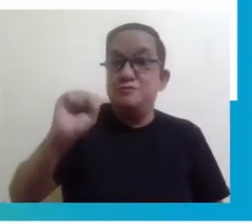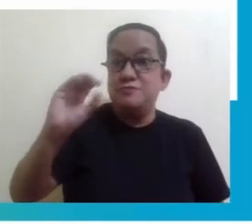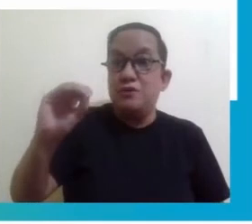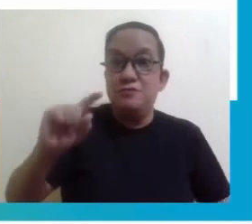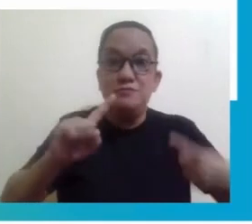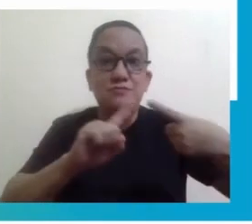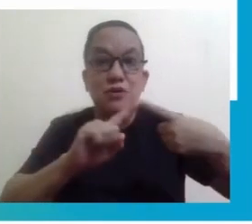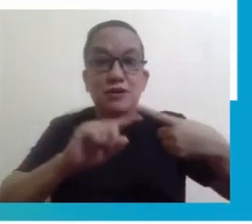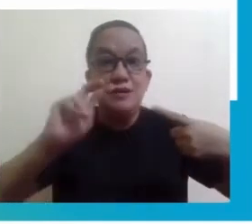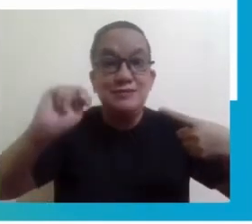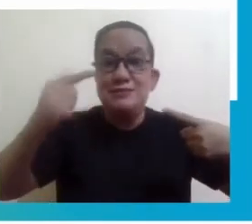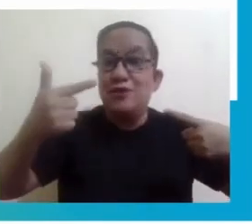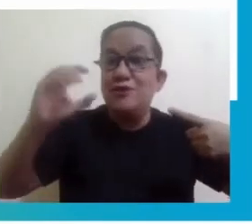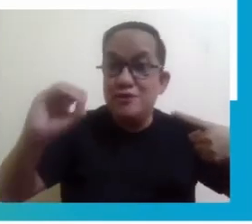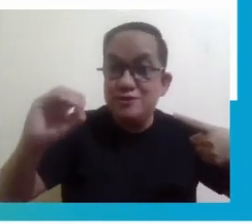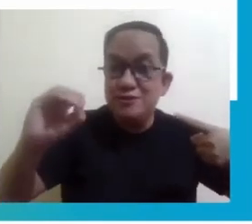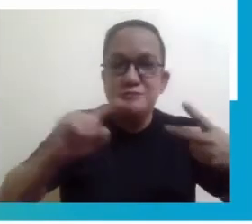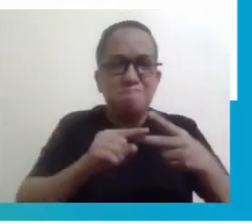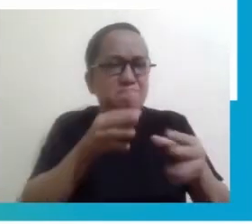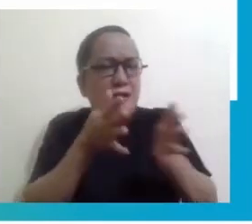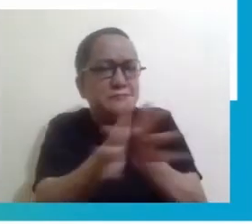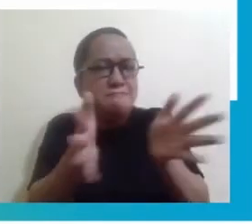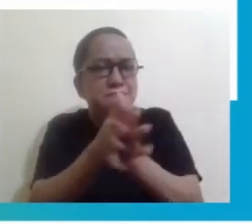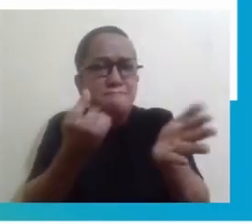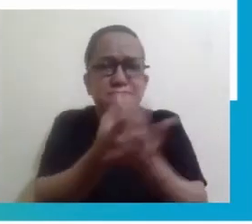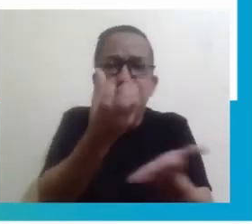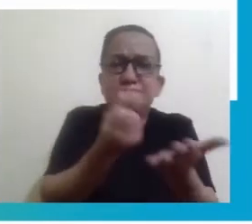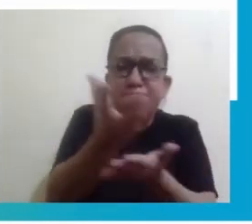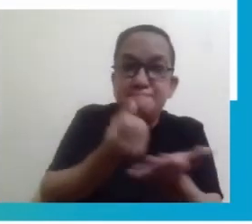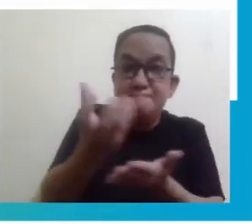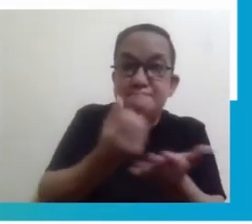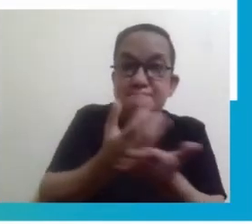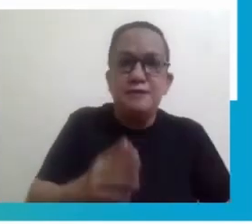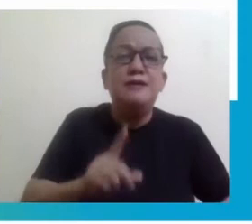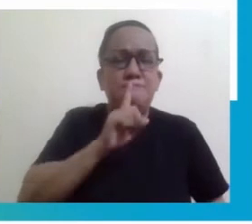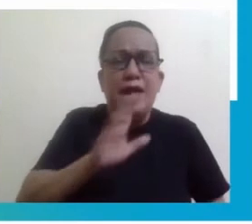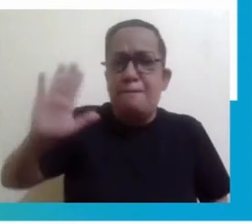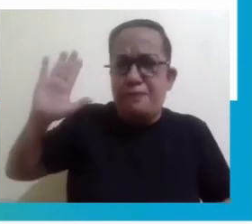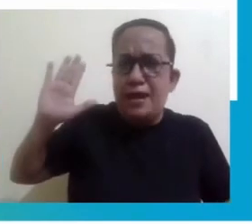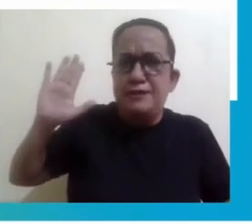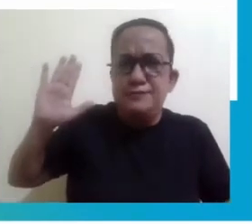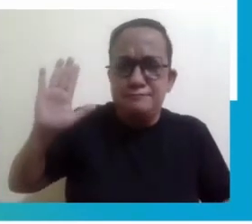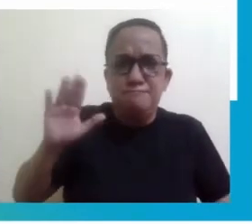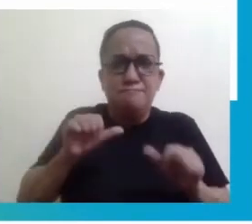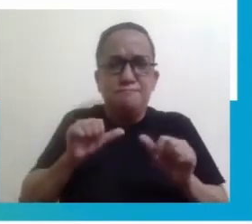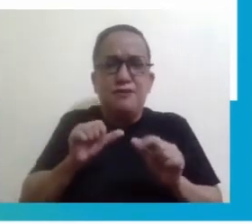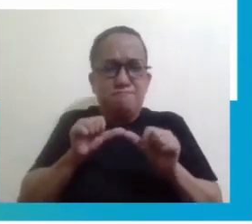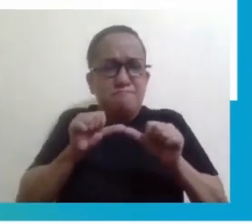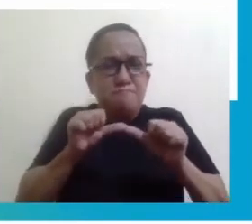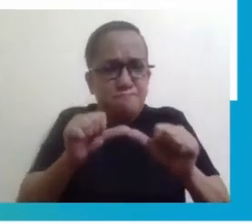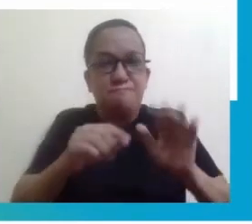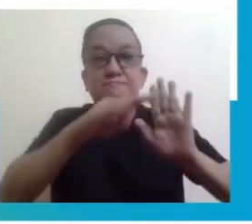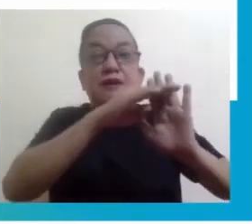into the SEP. We have committed to extend this review process to March 2023,